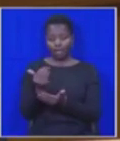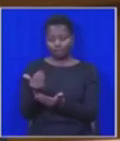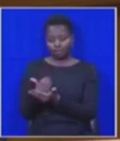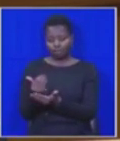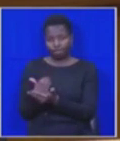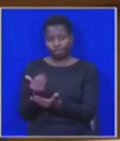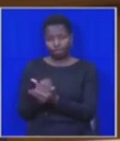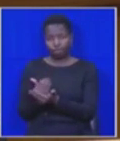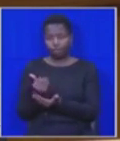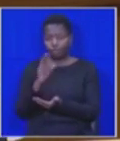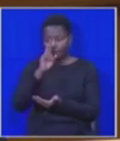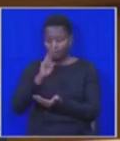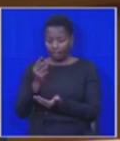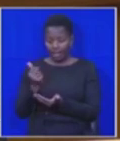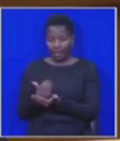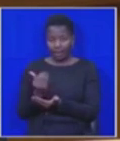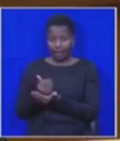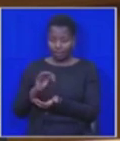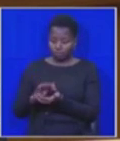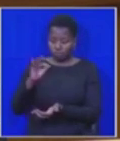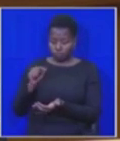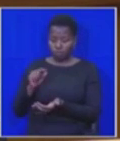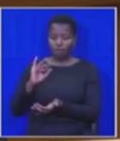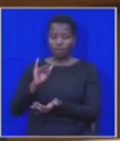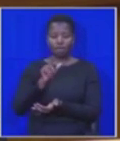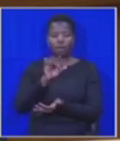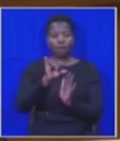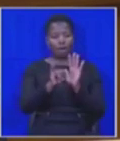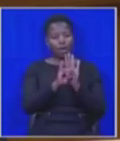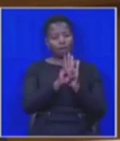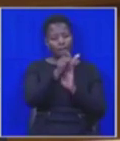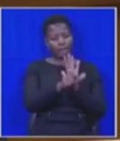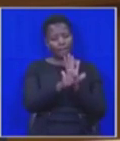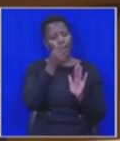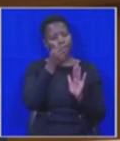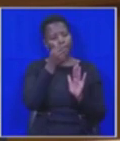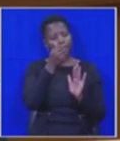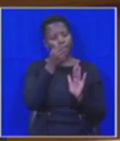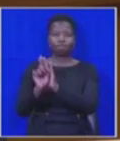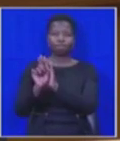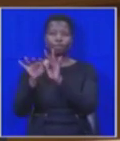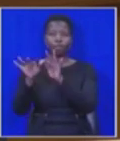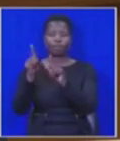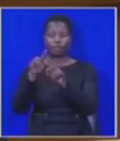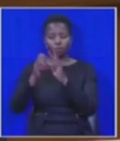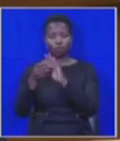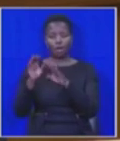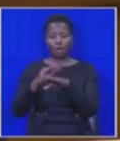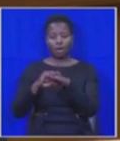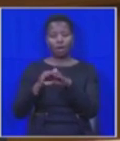afford good legal representatives and deal with this historical injustice.